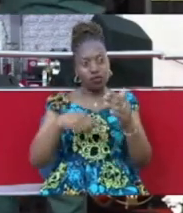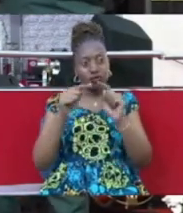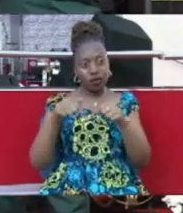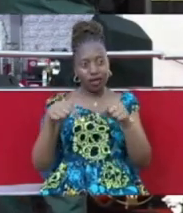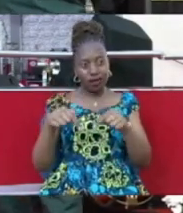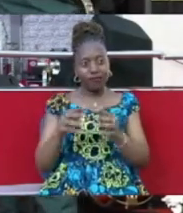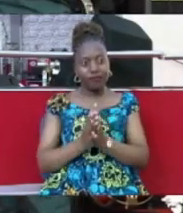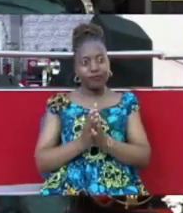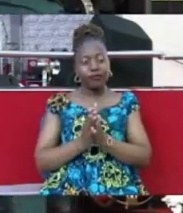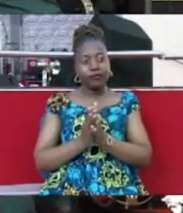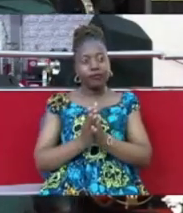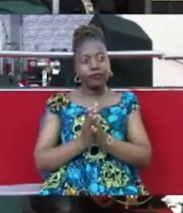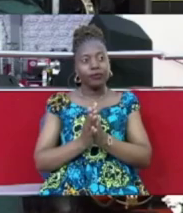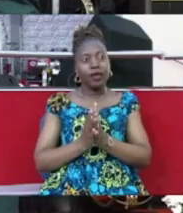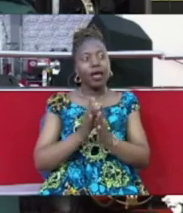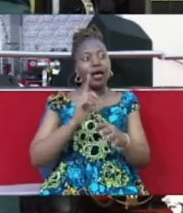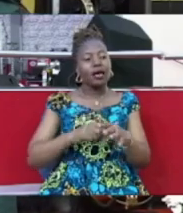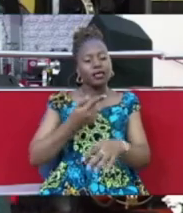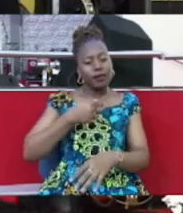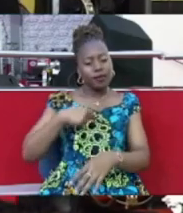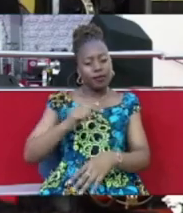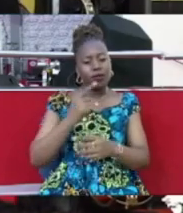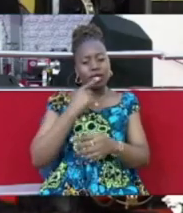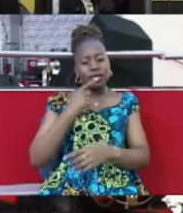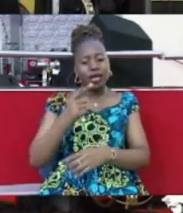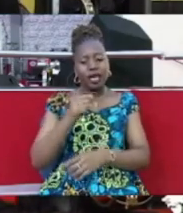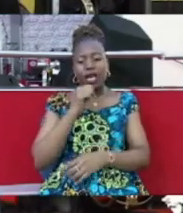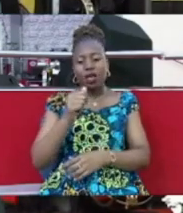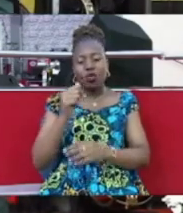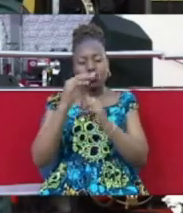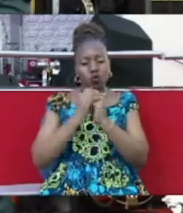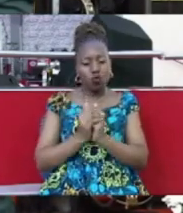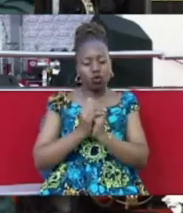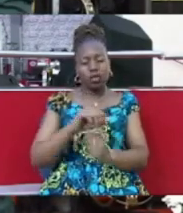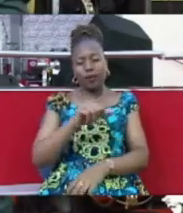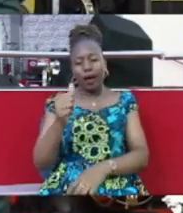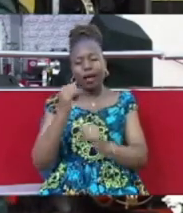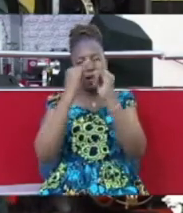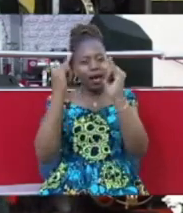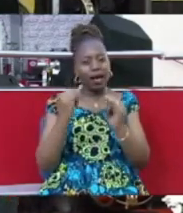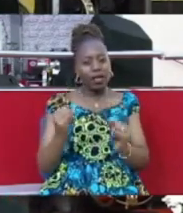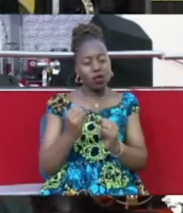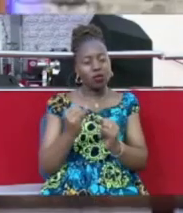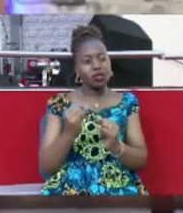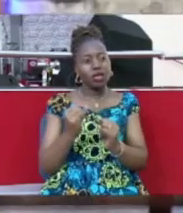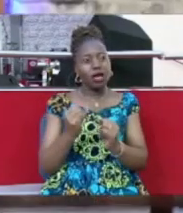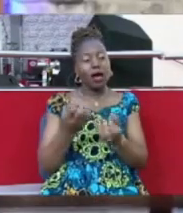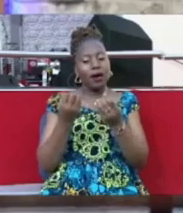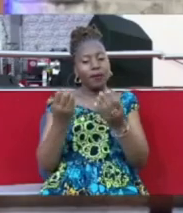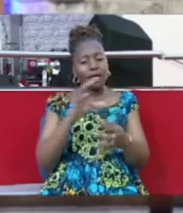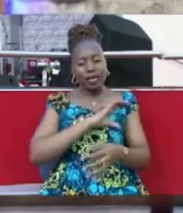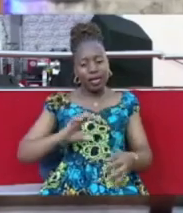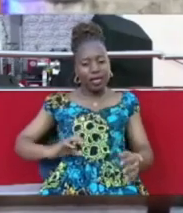leo, that when we say do not worship other gods, many times even in the Christians of the current generation